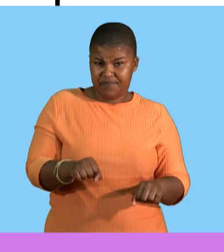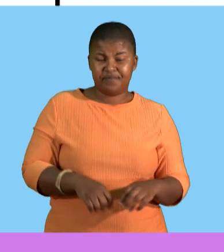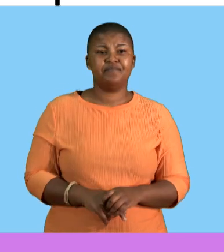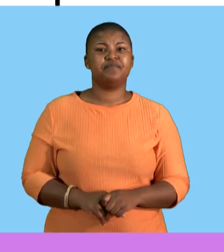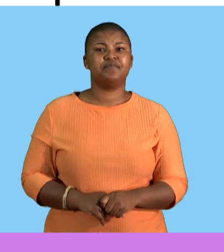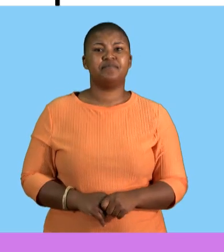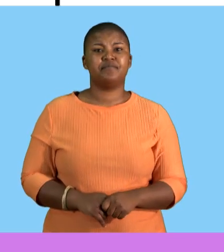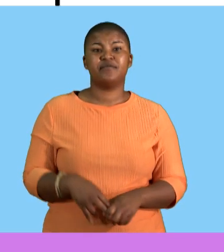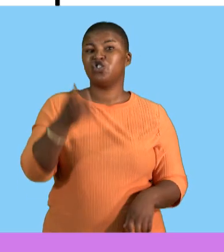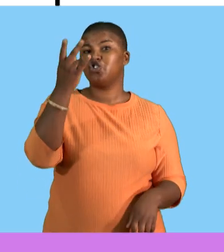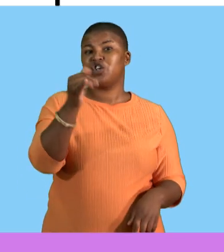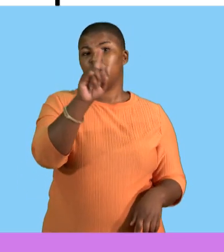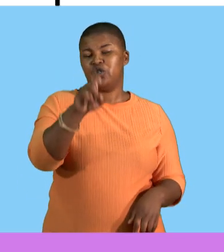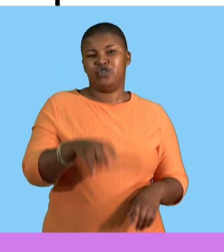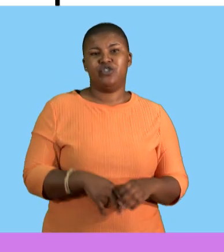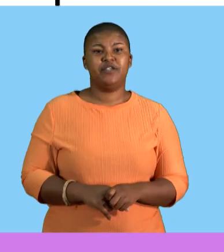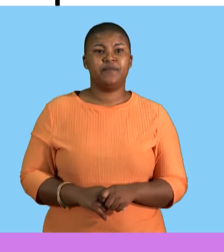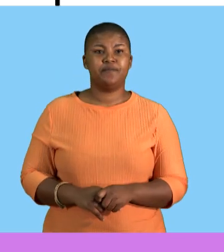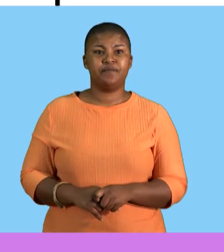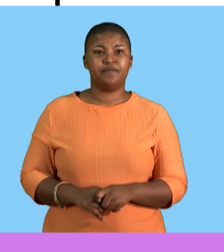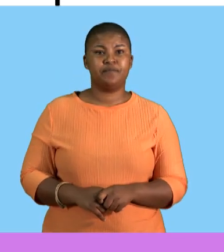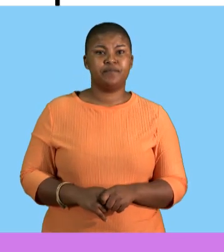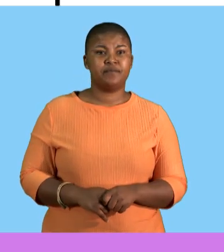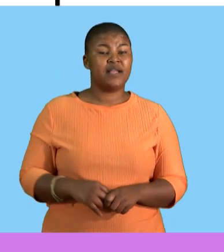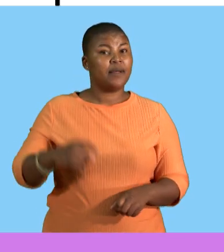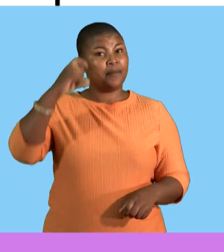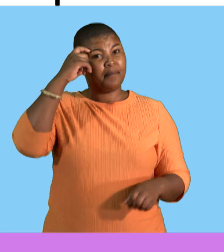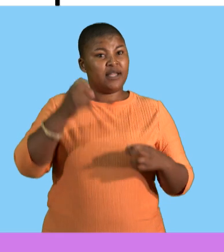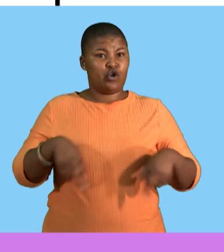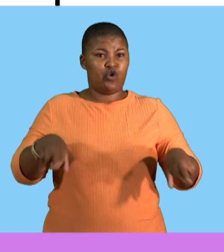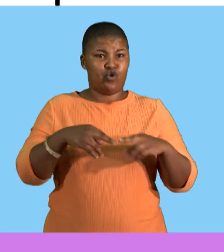Let's look at the question. The dimensions of his bedroom will be 12